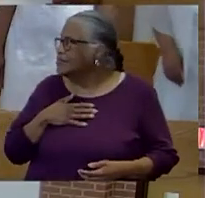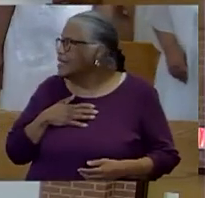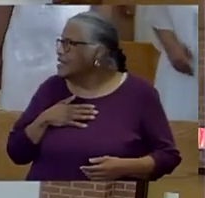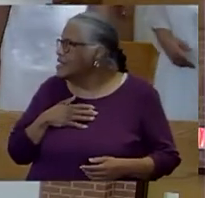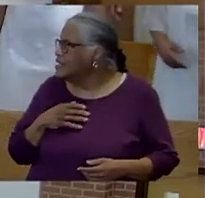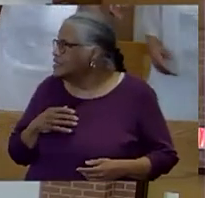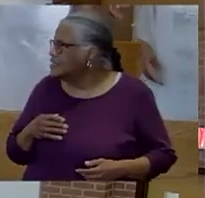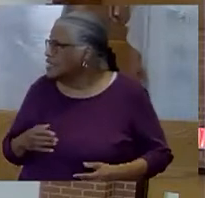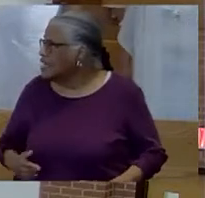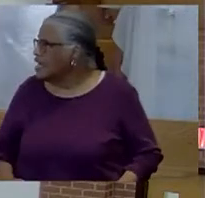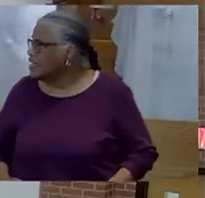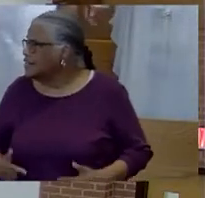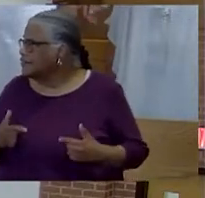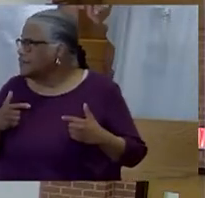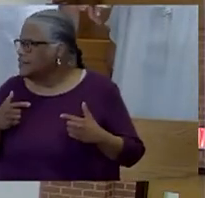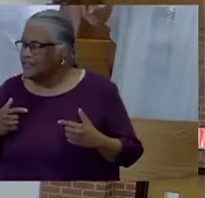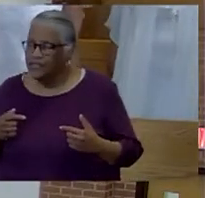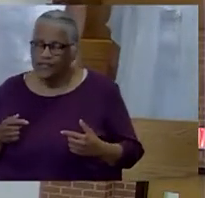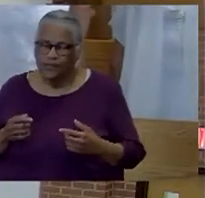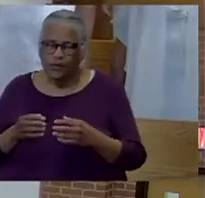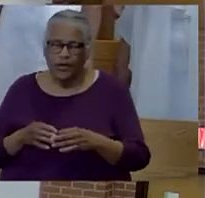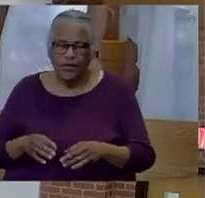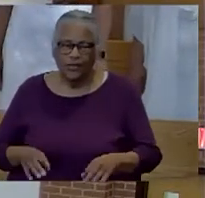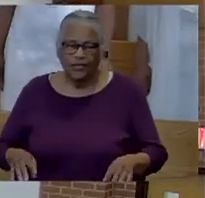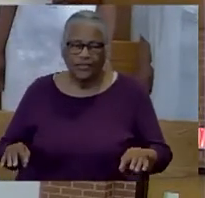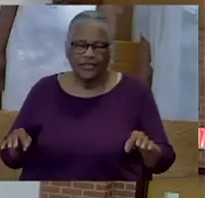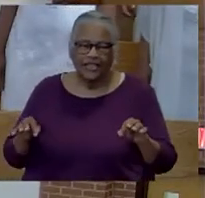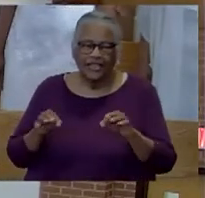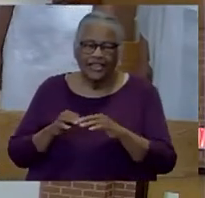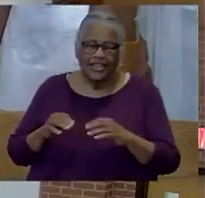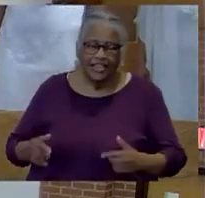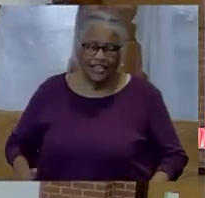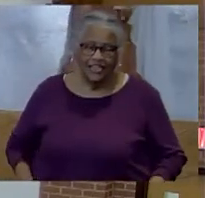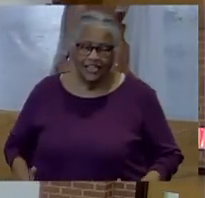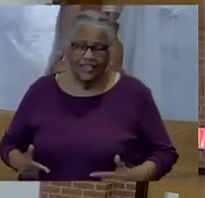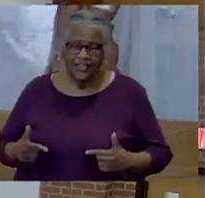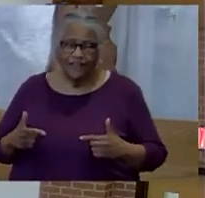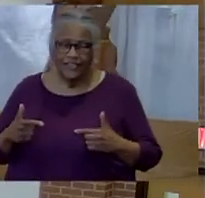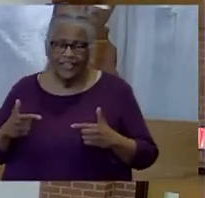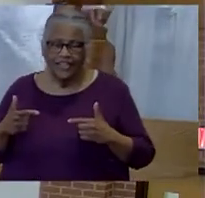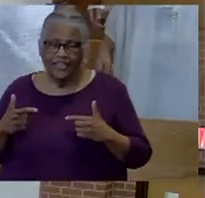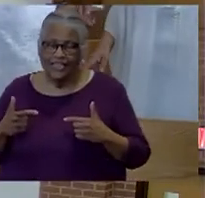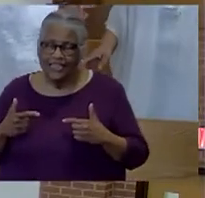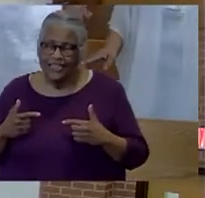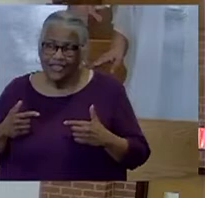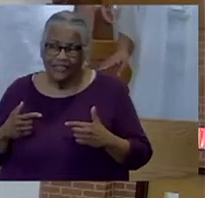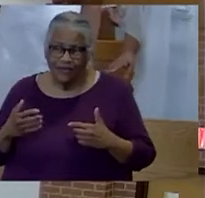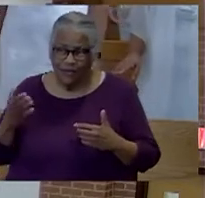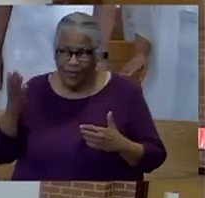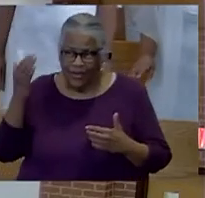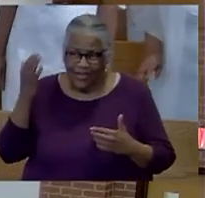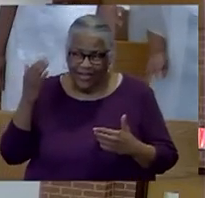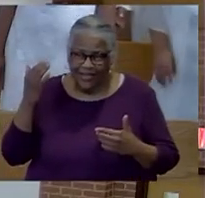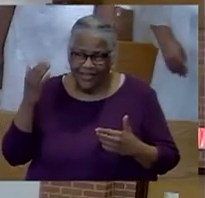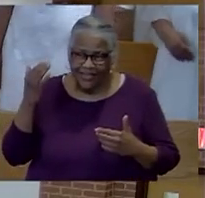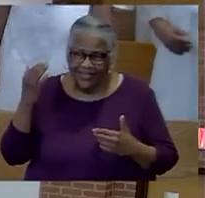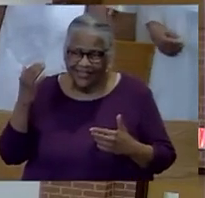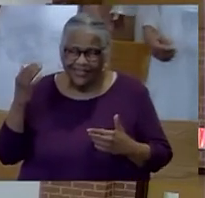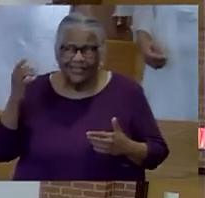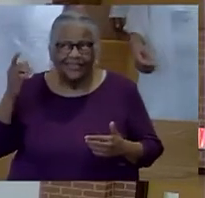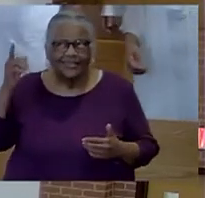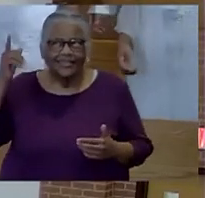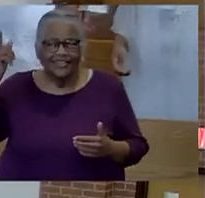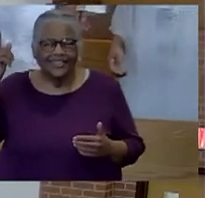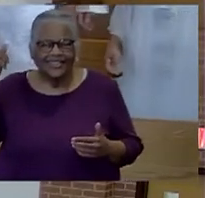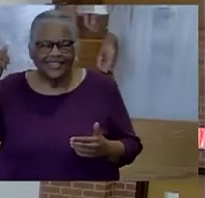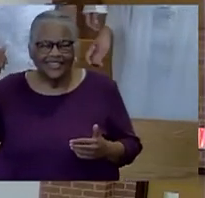Christ. And he's able to rescue us. He's able to give you the benefits that you need in this life. These deacons and